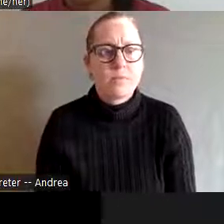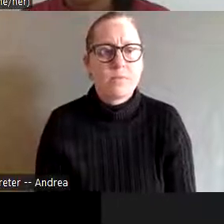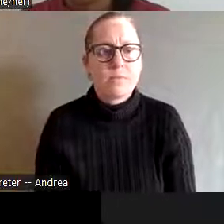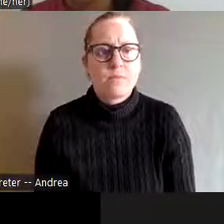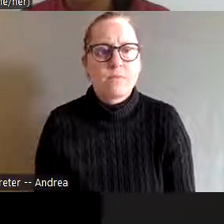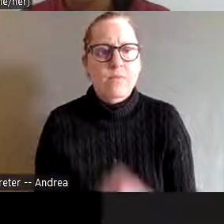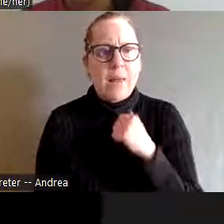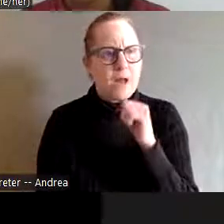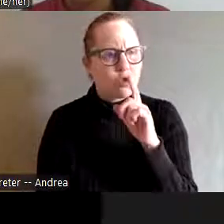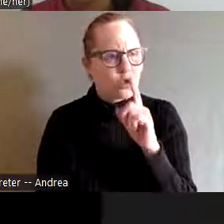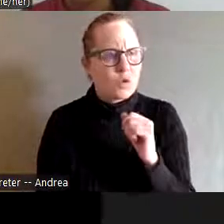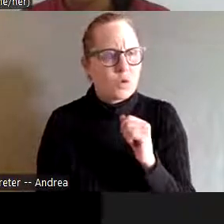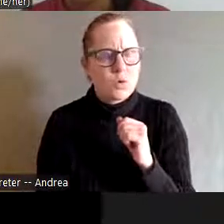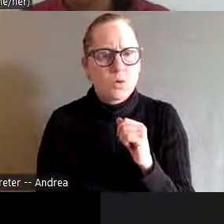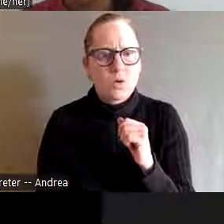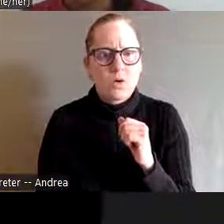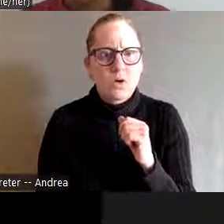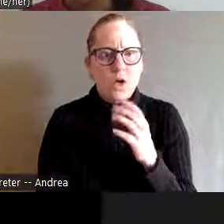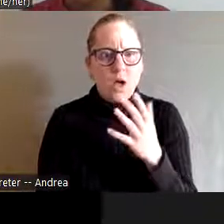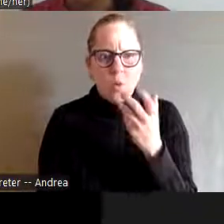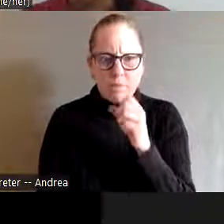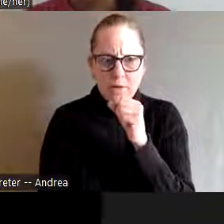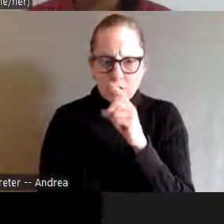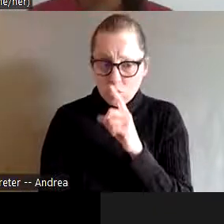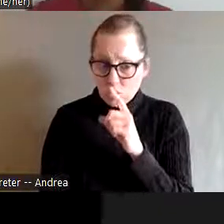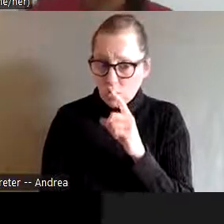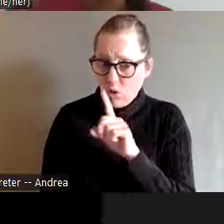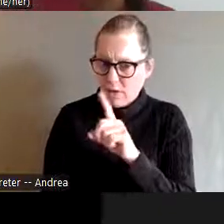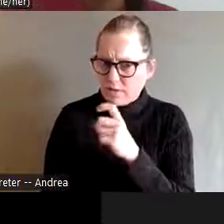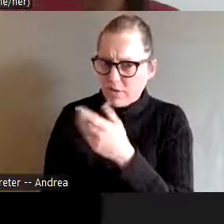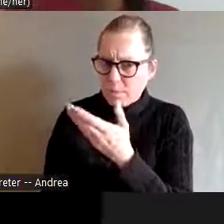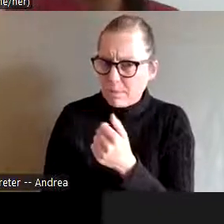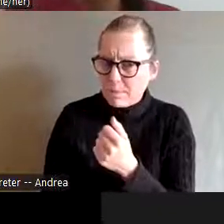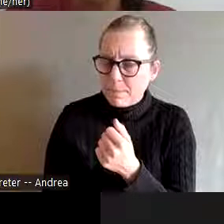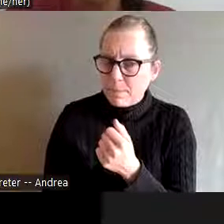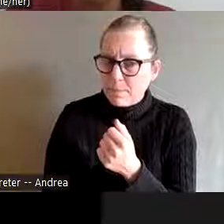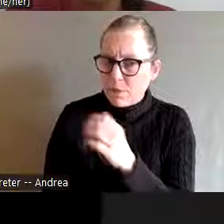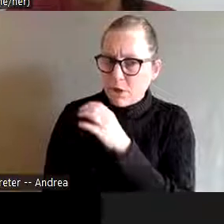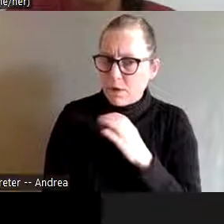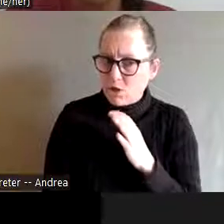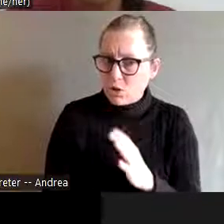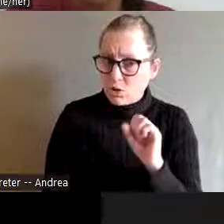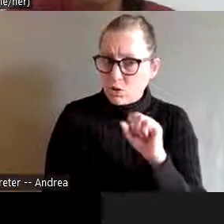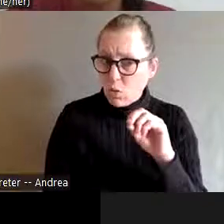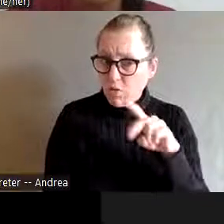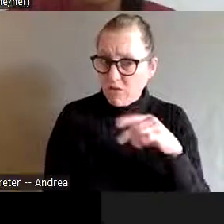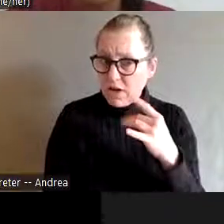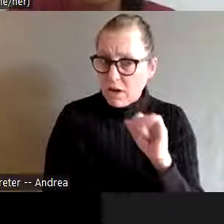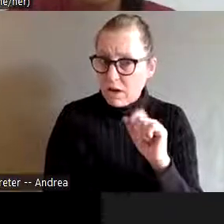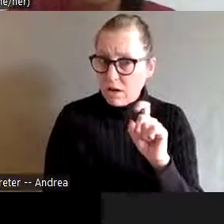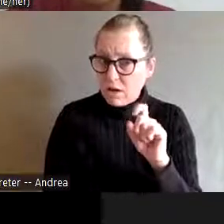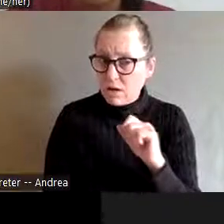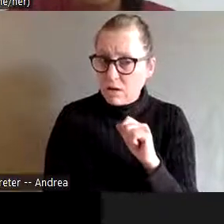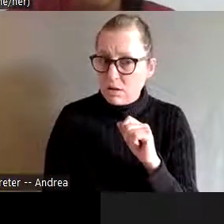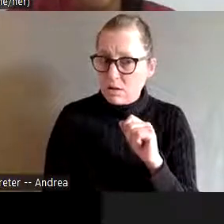And I'm not sure, I just want to make sure where that's coming from. So, Commissioner Sophia, you might